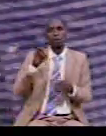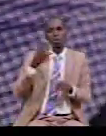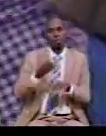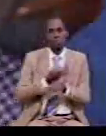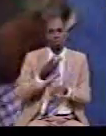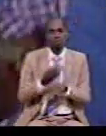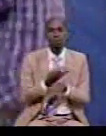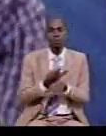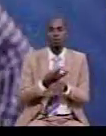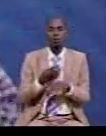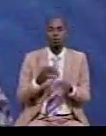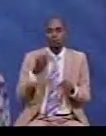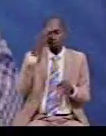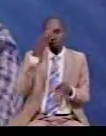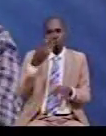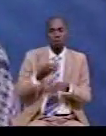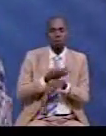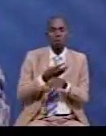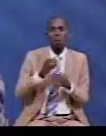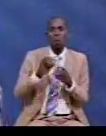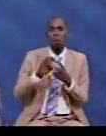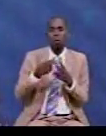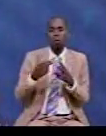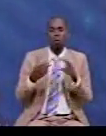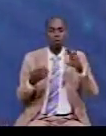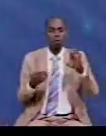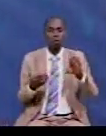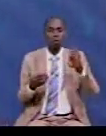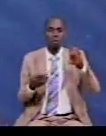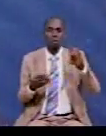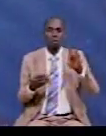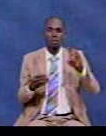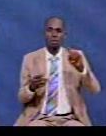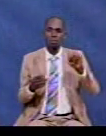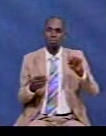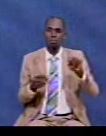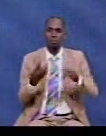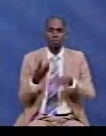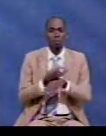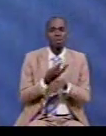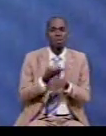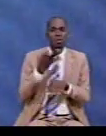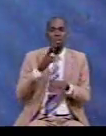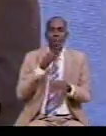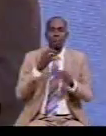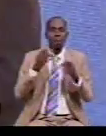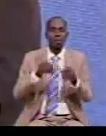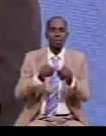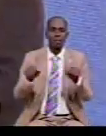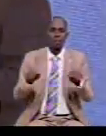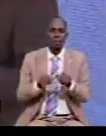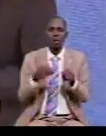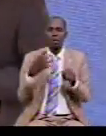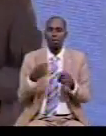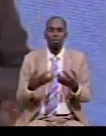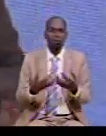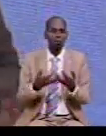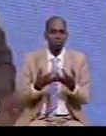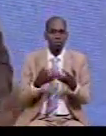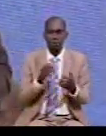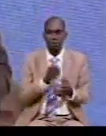various areas of engineering, okay? We have the traditional ones, civil engineering, mechanical,